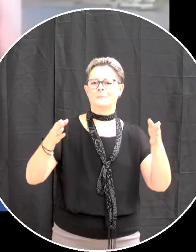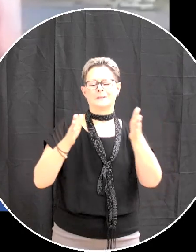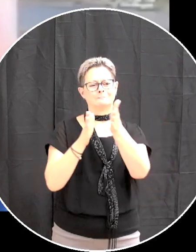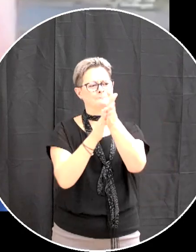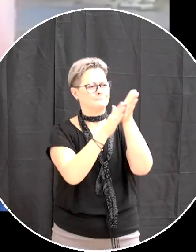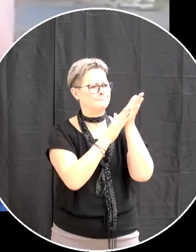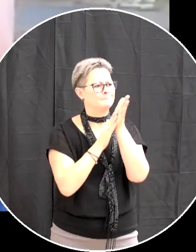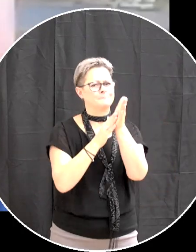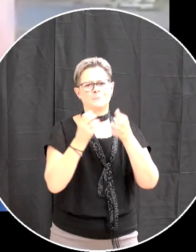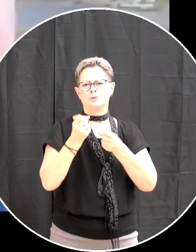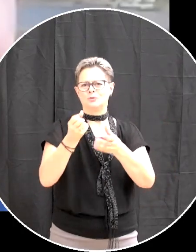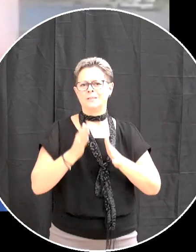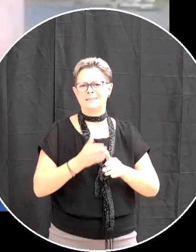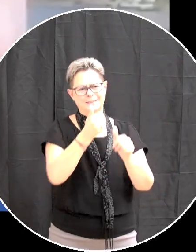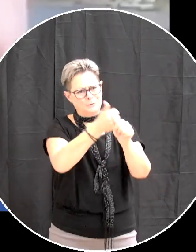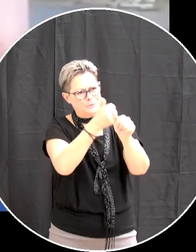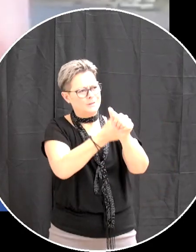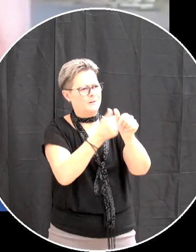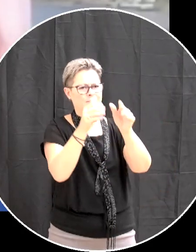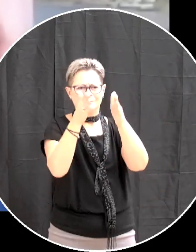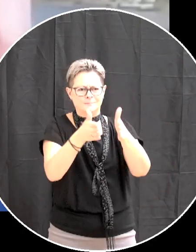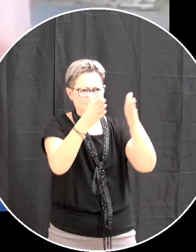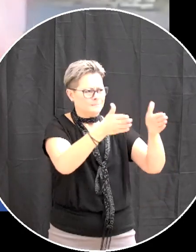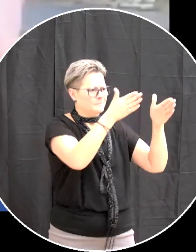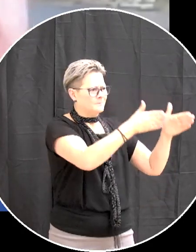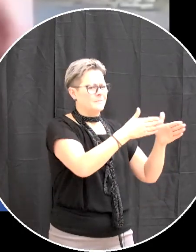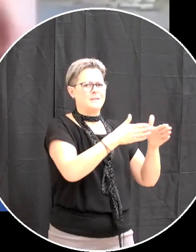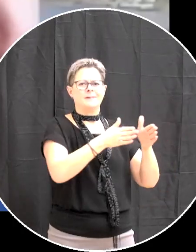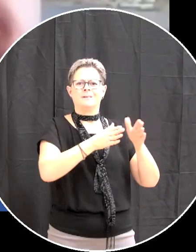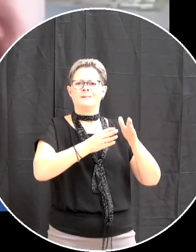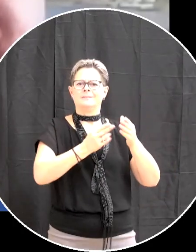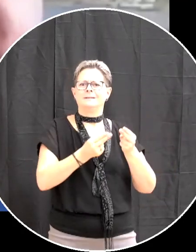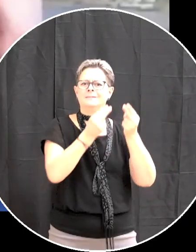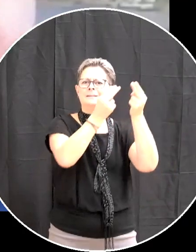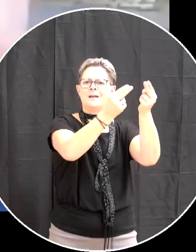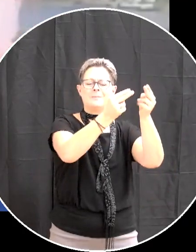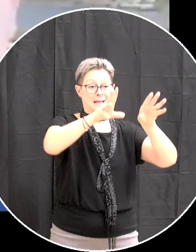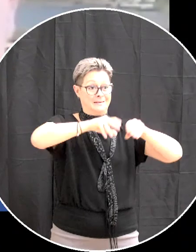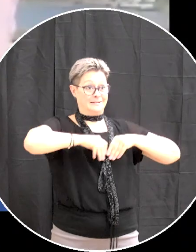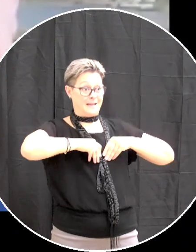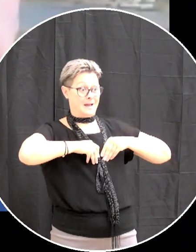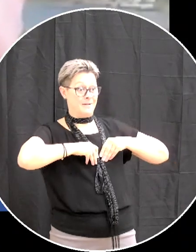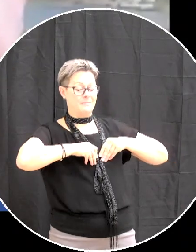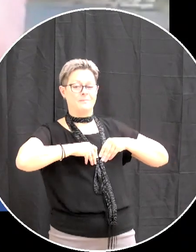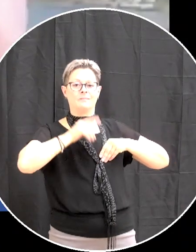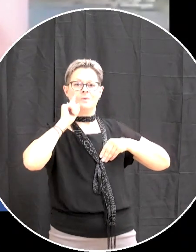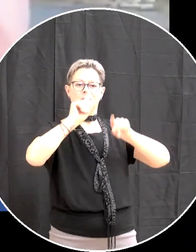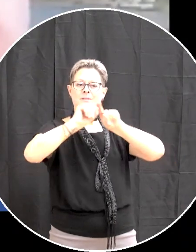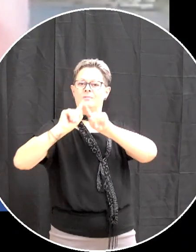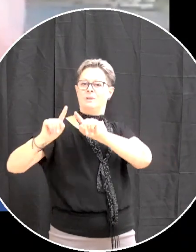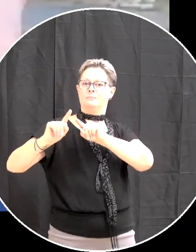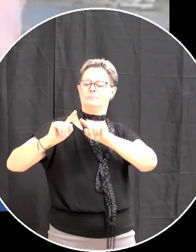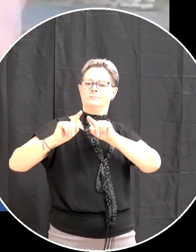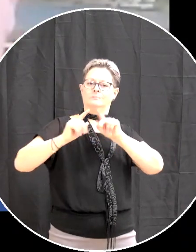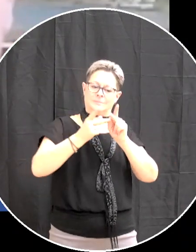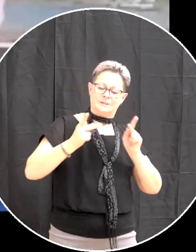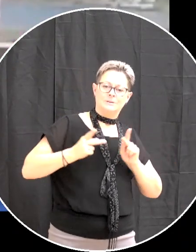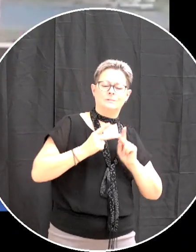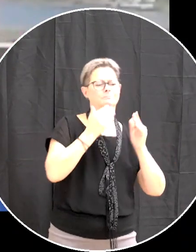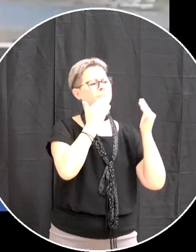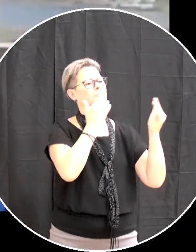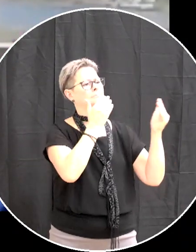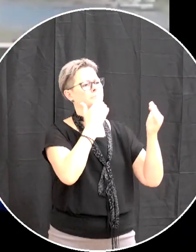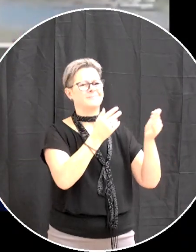trustees who allowed their names to be put forward for various positions. It's nice to see so much interest.